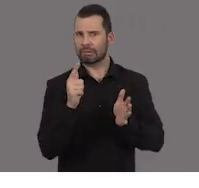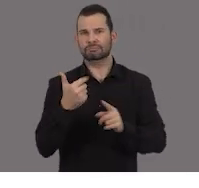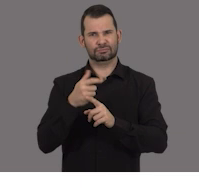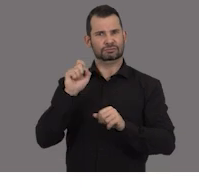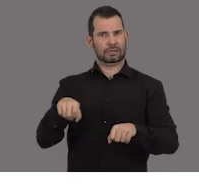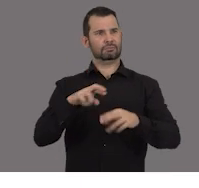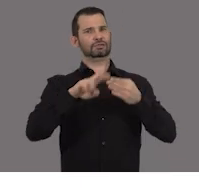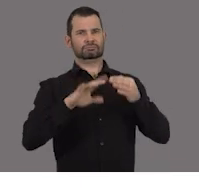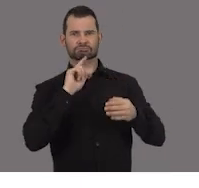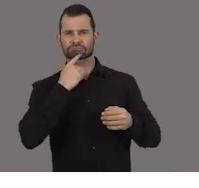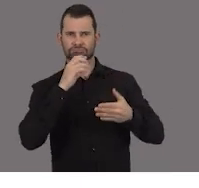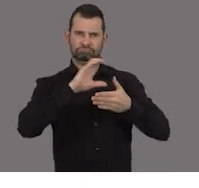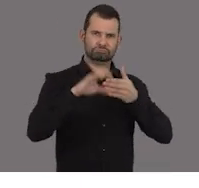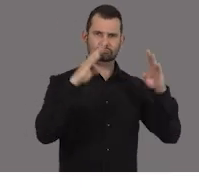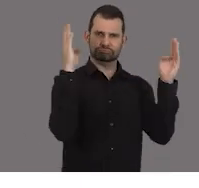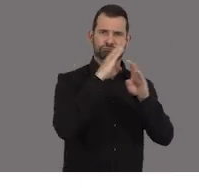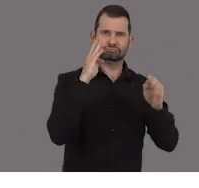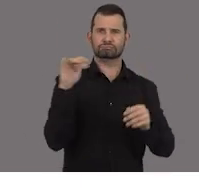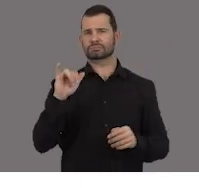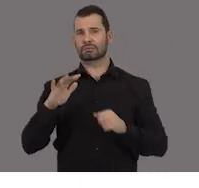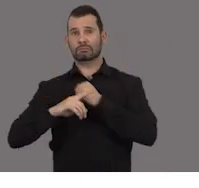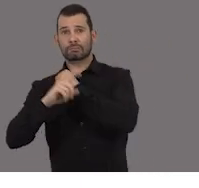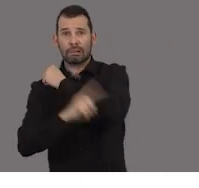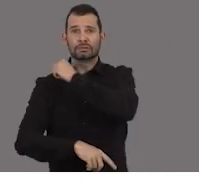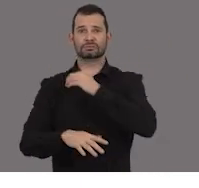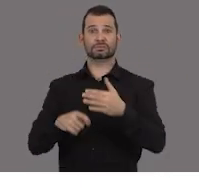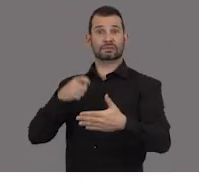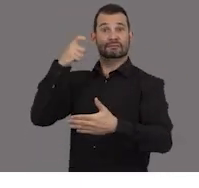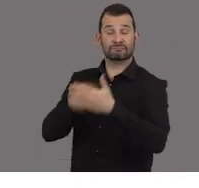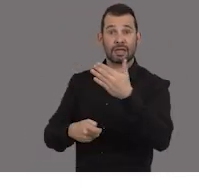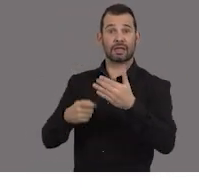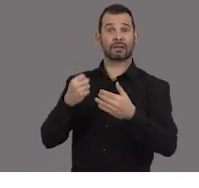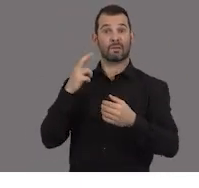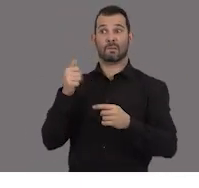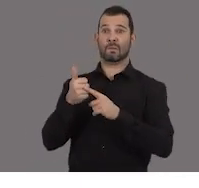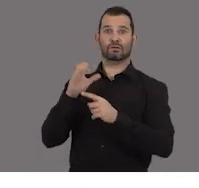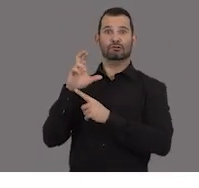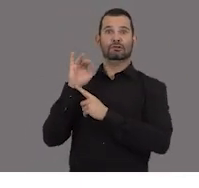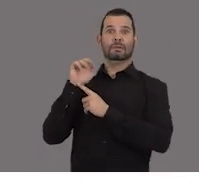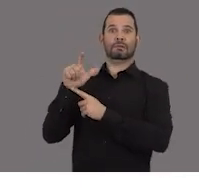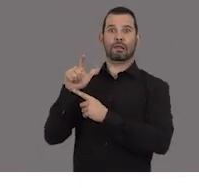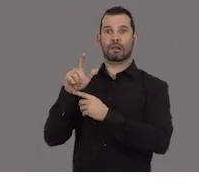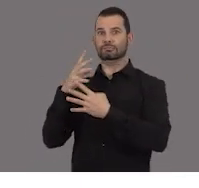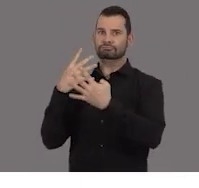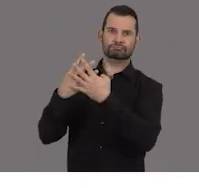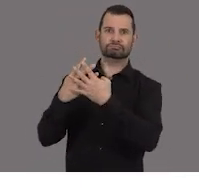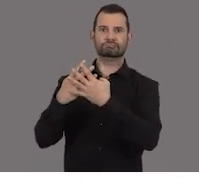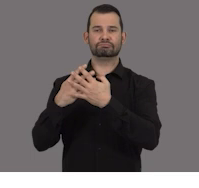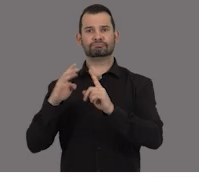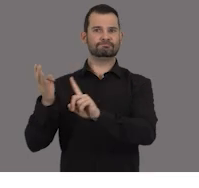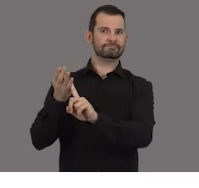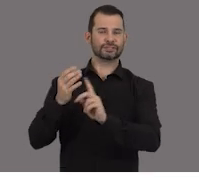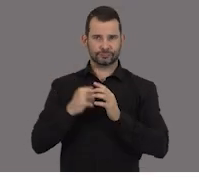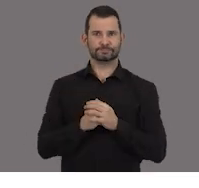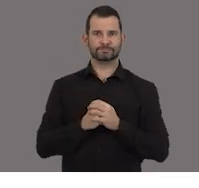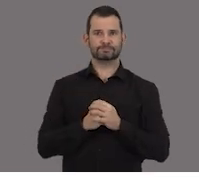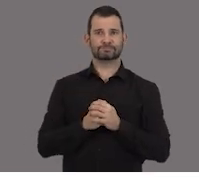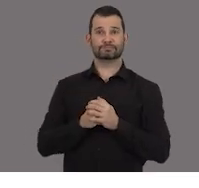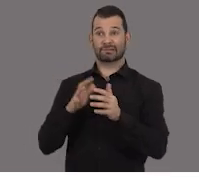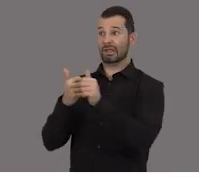is illegal and can result in severe consequences, such as penalties, fines, and criminal